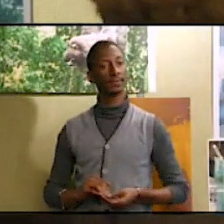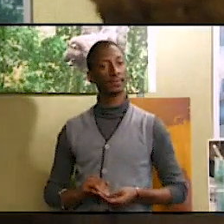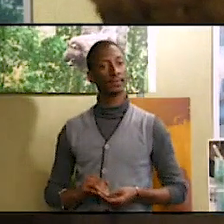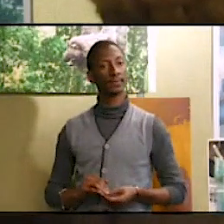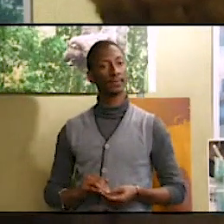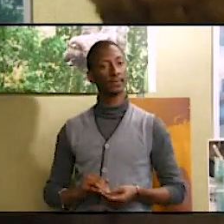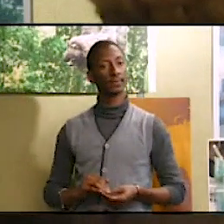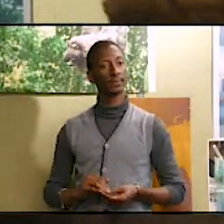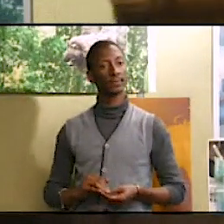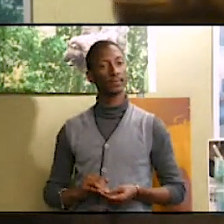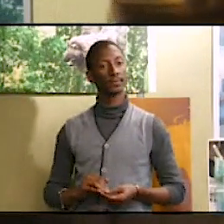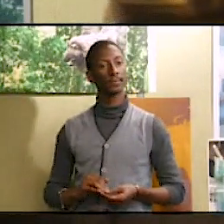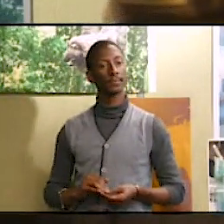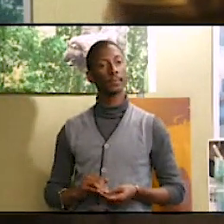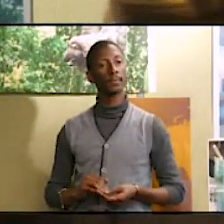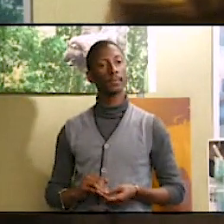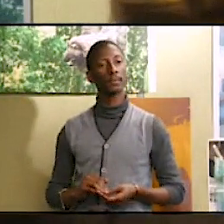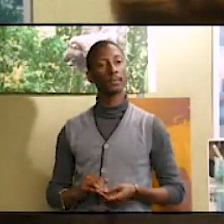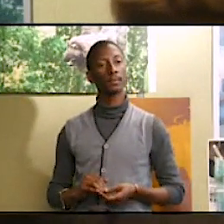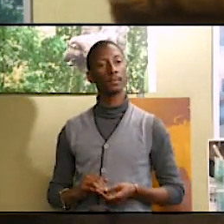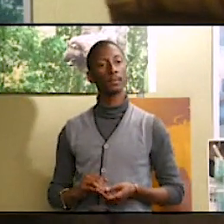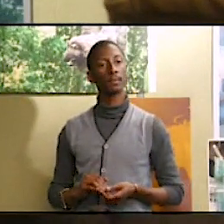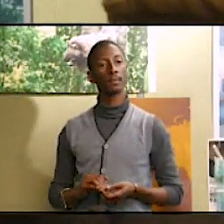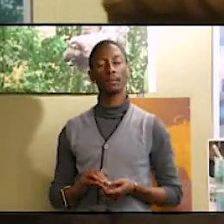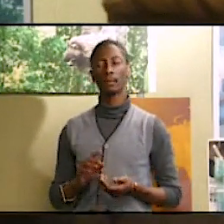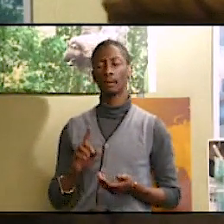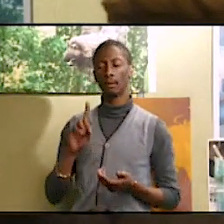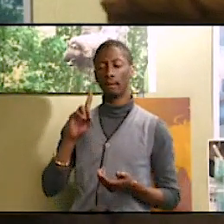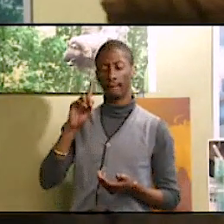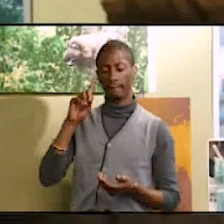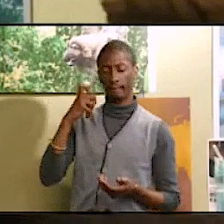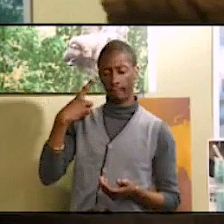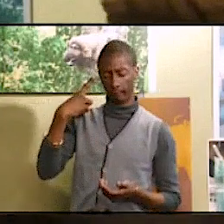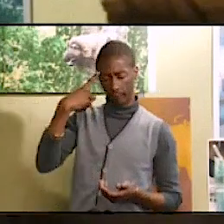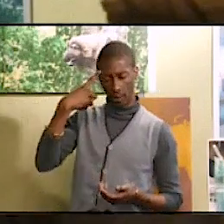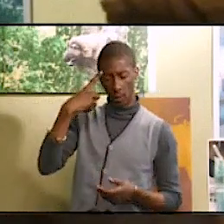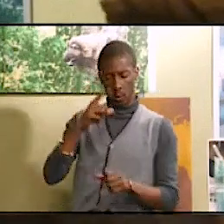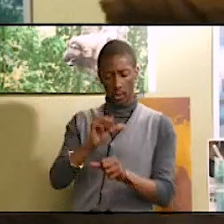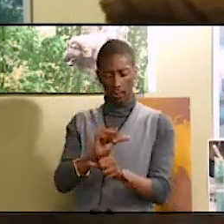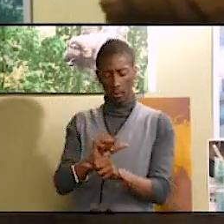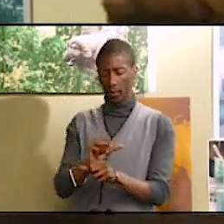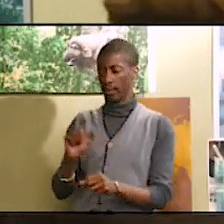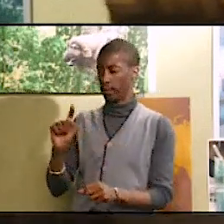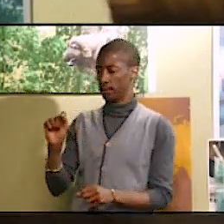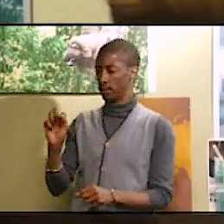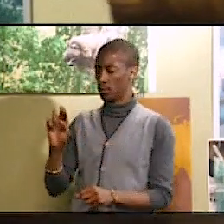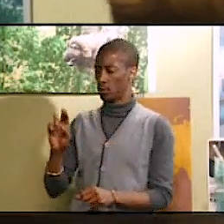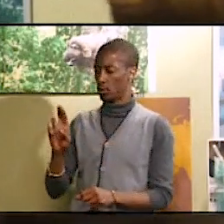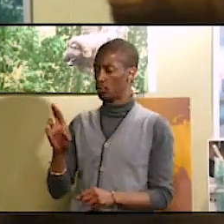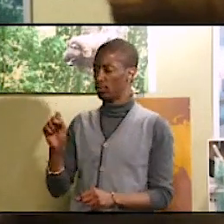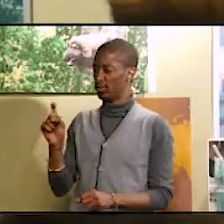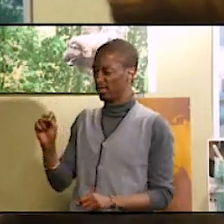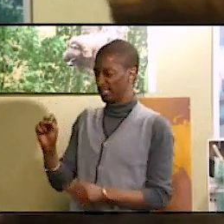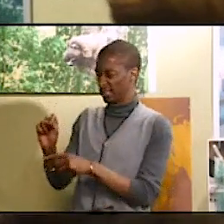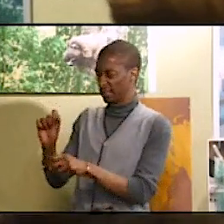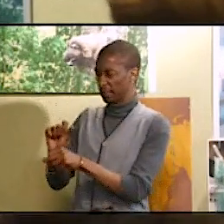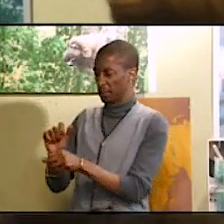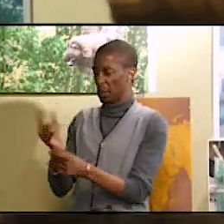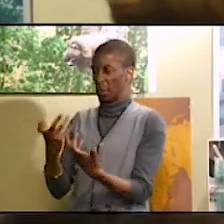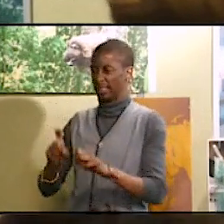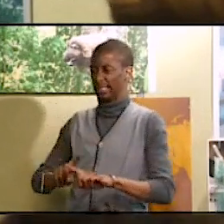Sure. Can you just define what's the difference between a federal employee and a trust employee? What is trust? So a trust